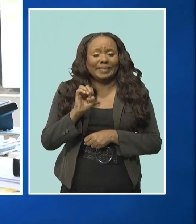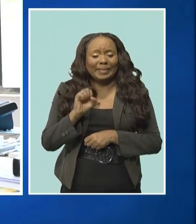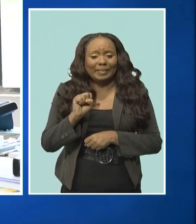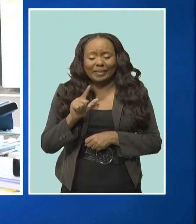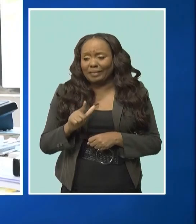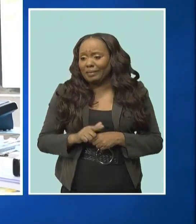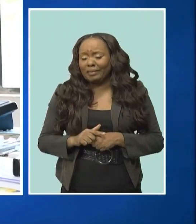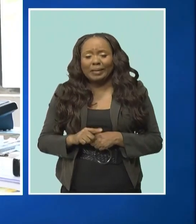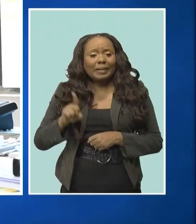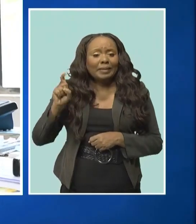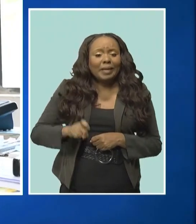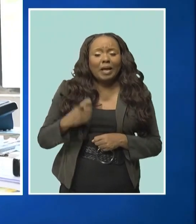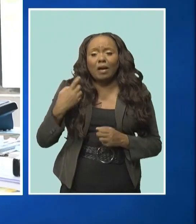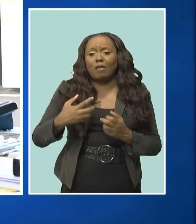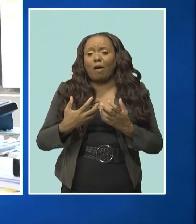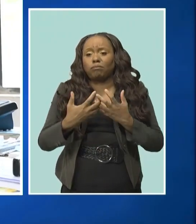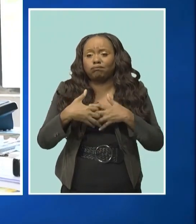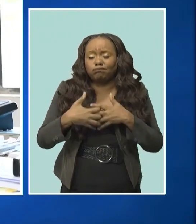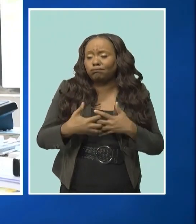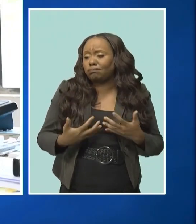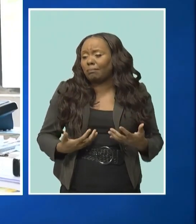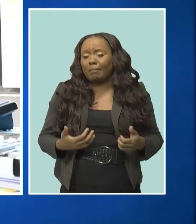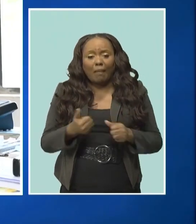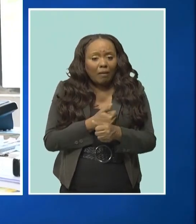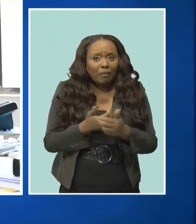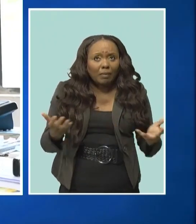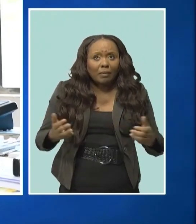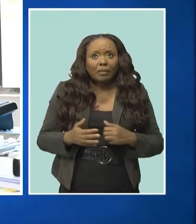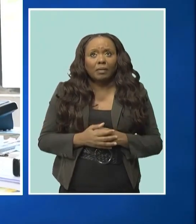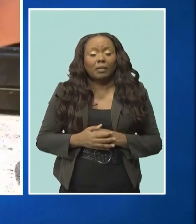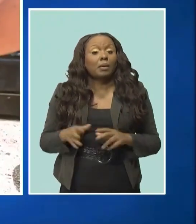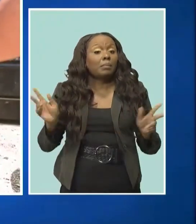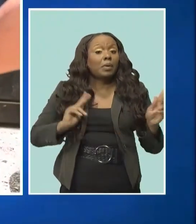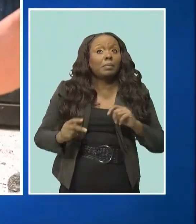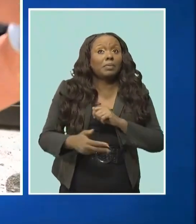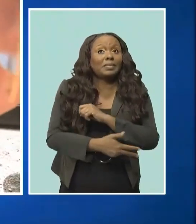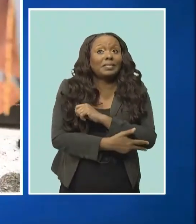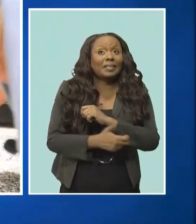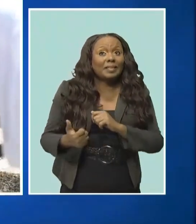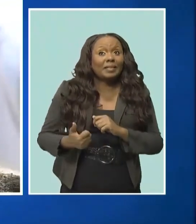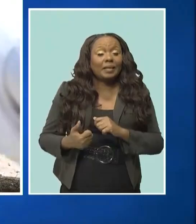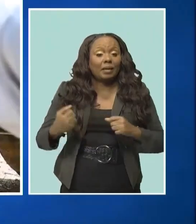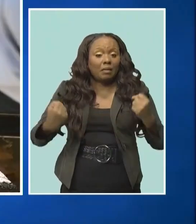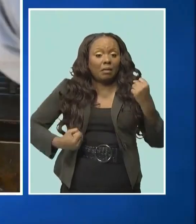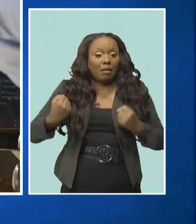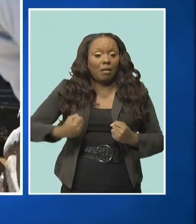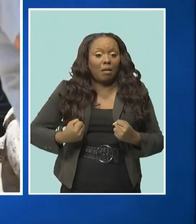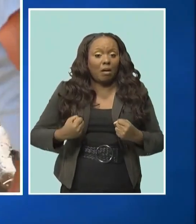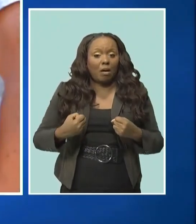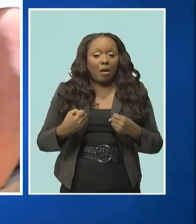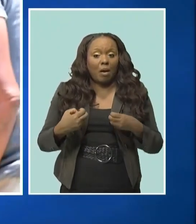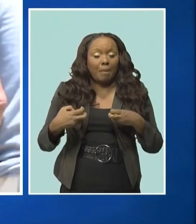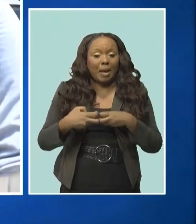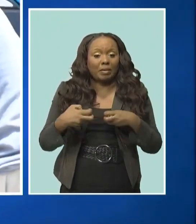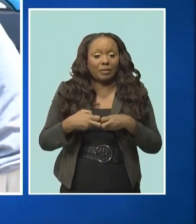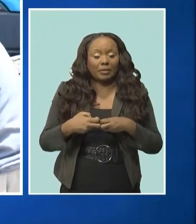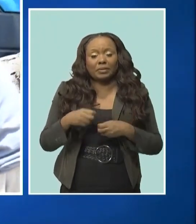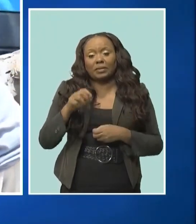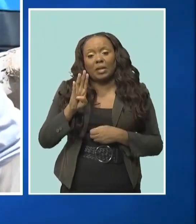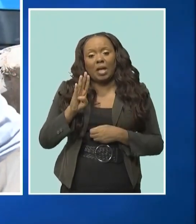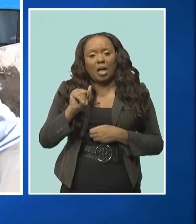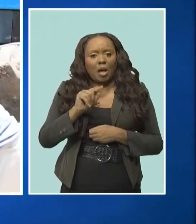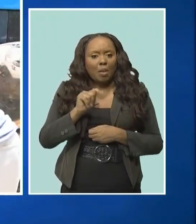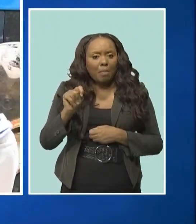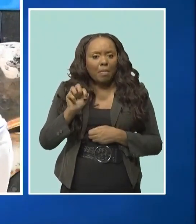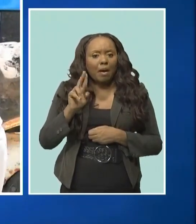the equipment and so on. Along with diesel, people are also stealing vehicle batteries. He's urging farmers to be